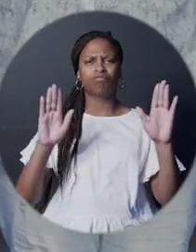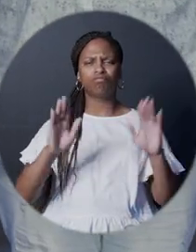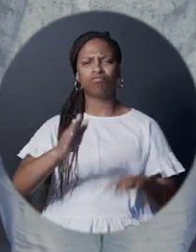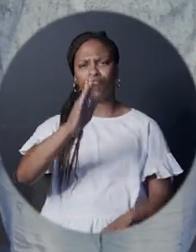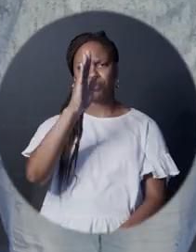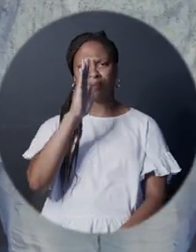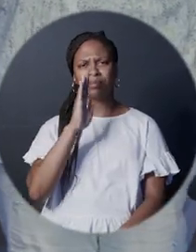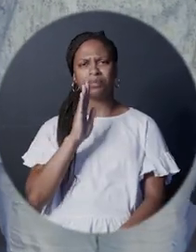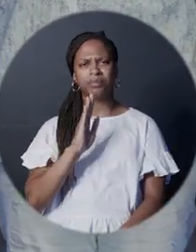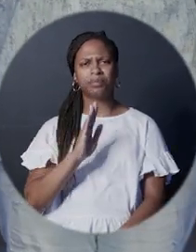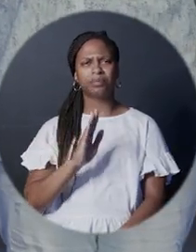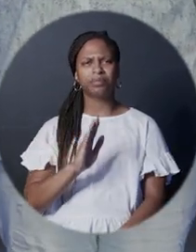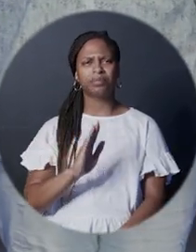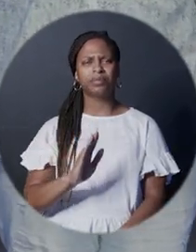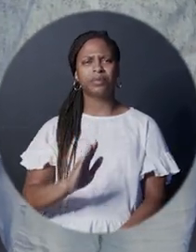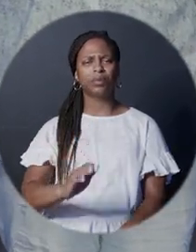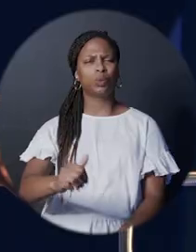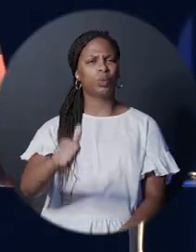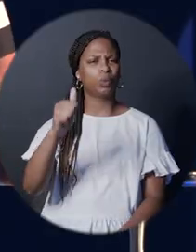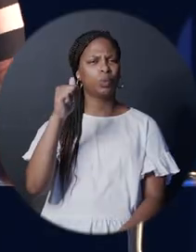Don't give up on God,